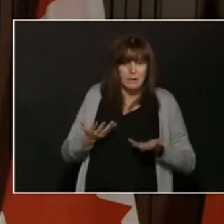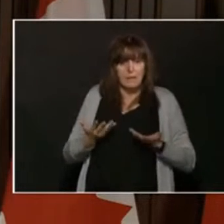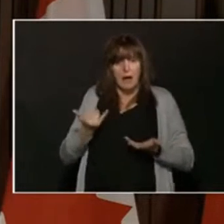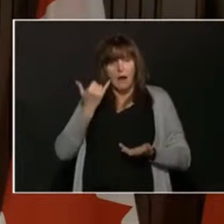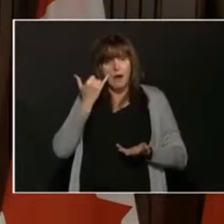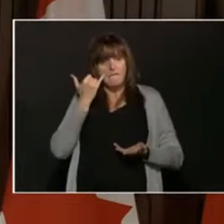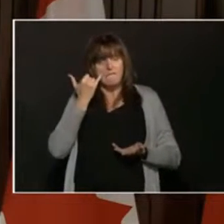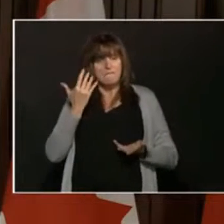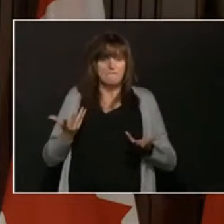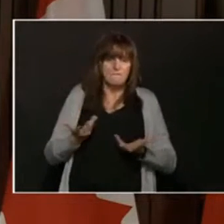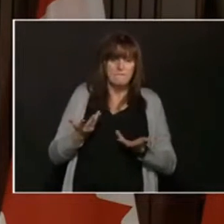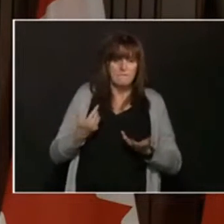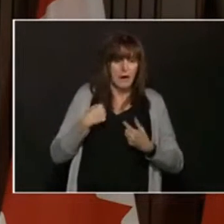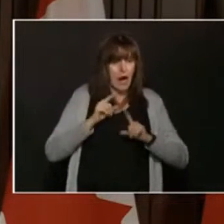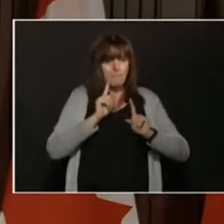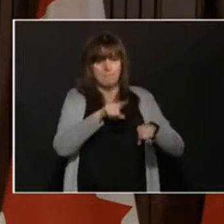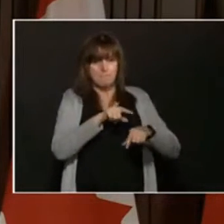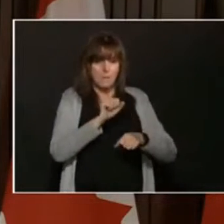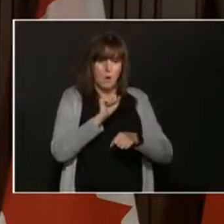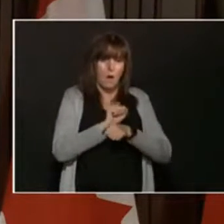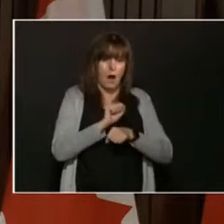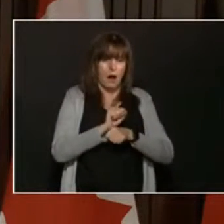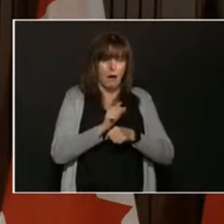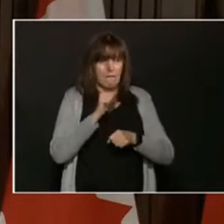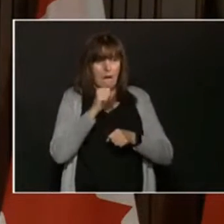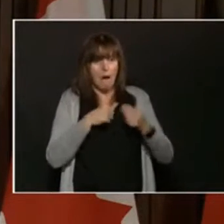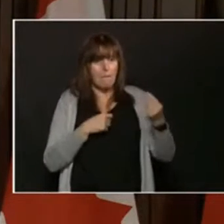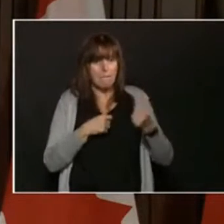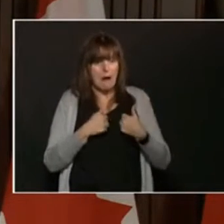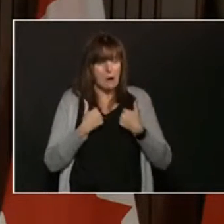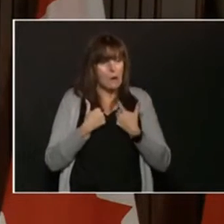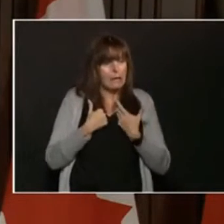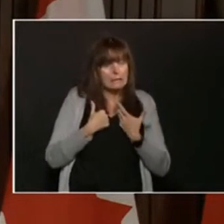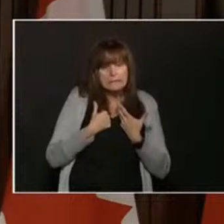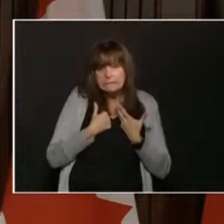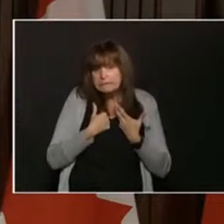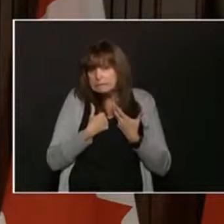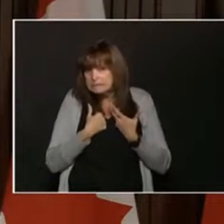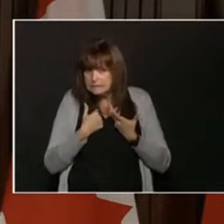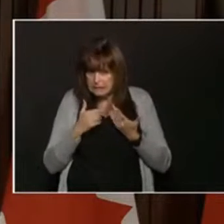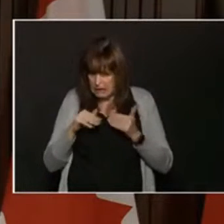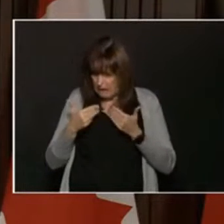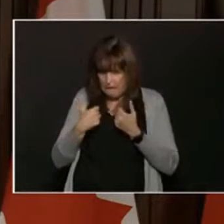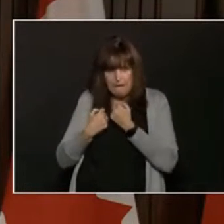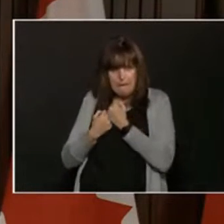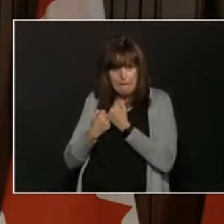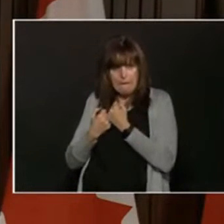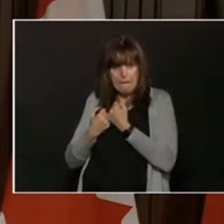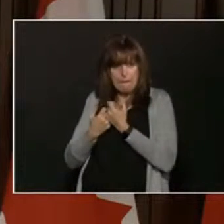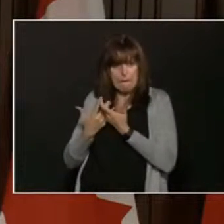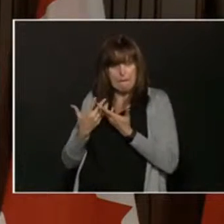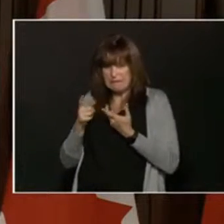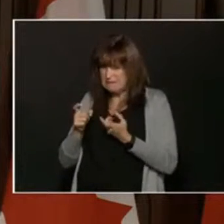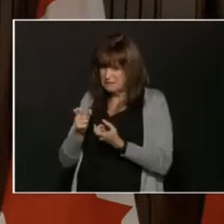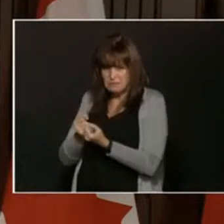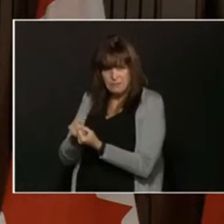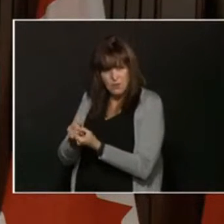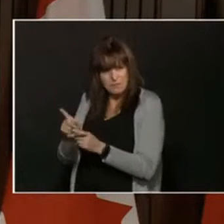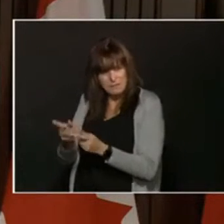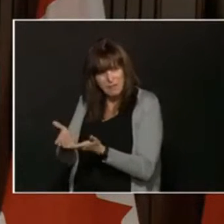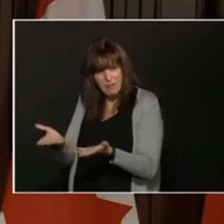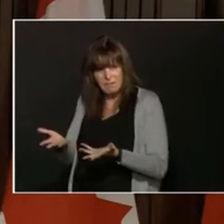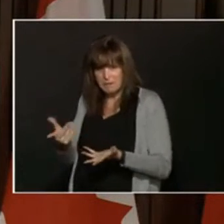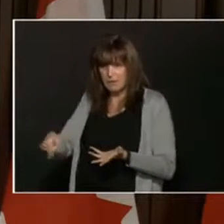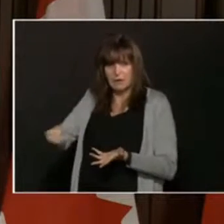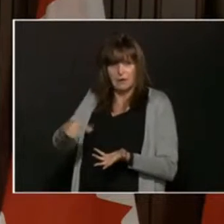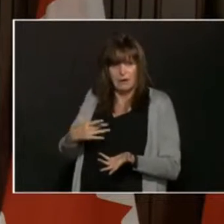that is a very, important barrier that needs to be addressed so that people will do the right thing. They may be worried about being evicted